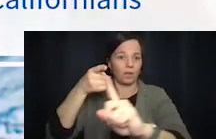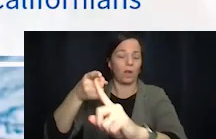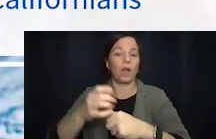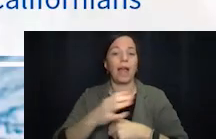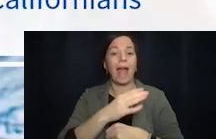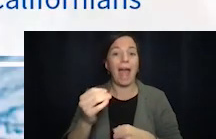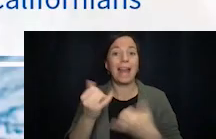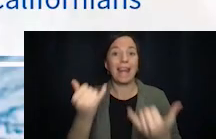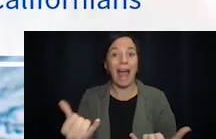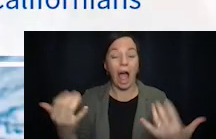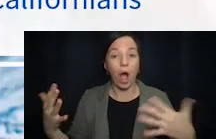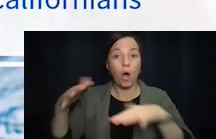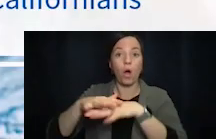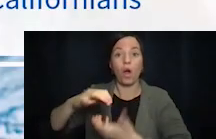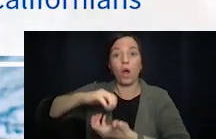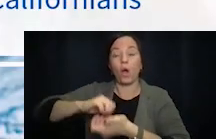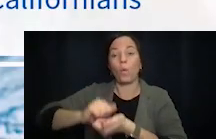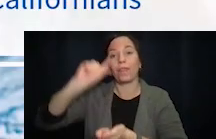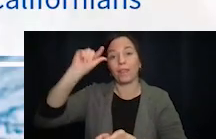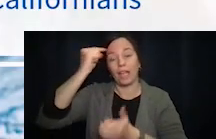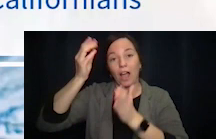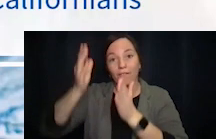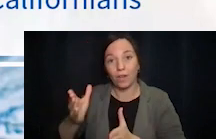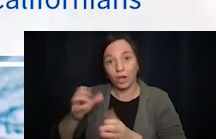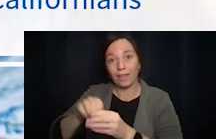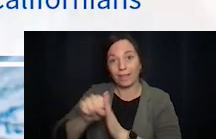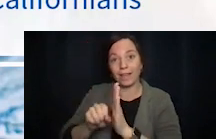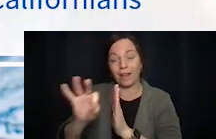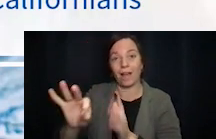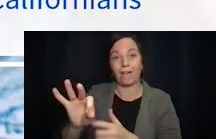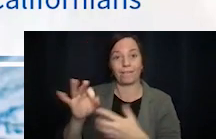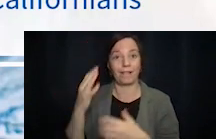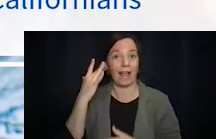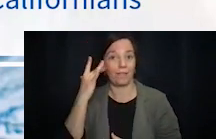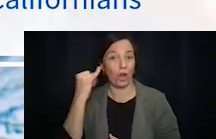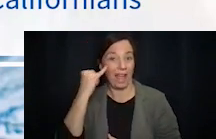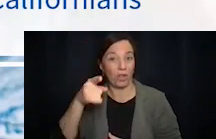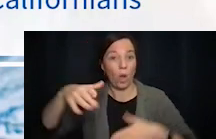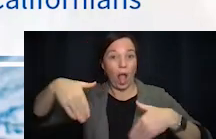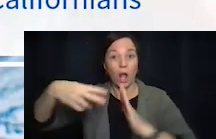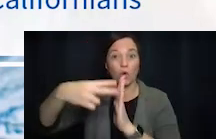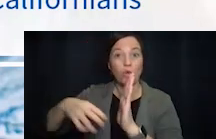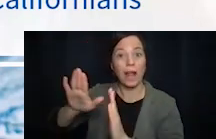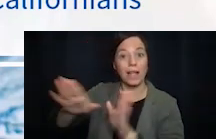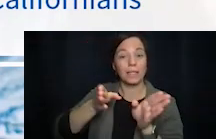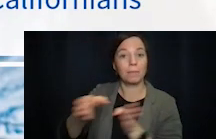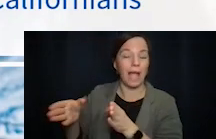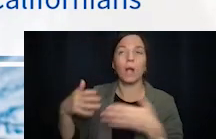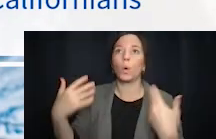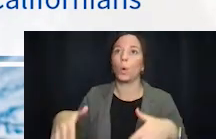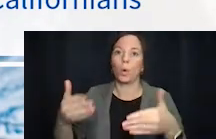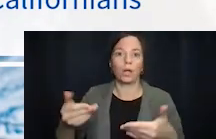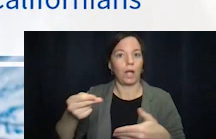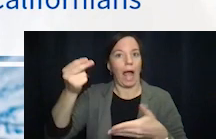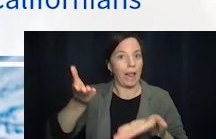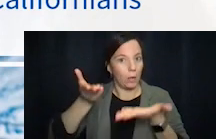that the governor has set for the state of California in his recovery with equity plan. If you have not read this plan, I would highly recommend